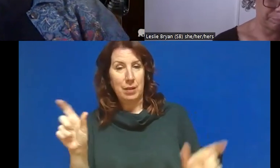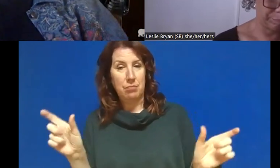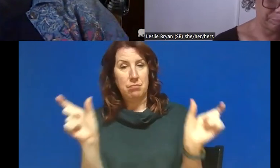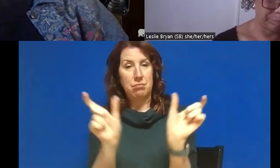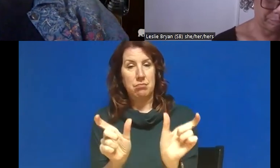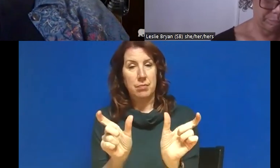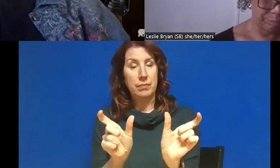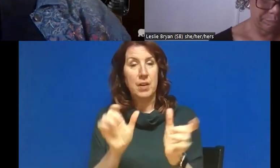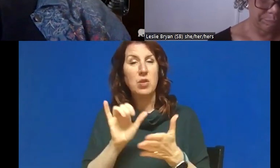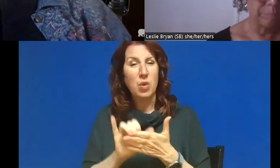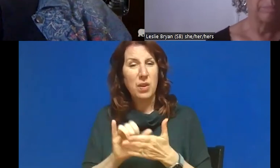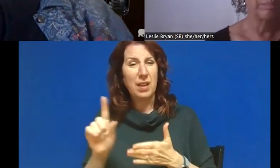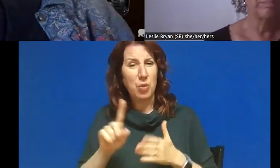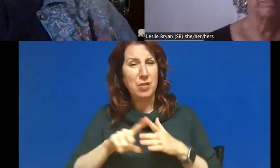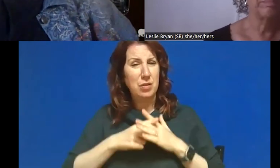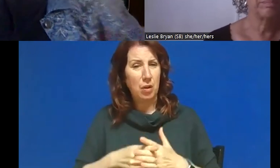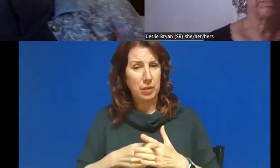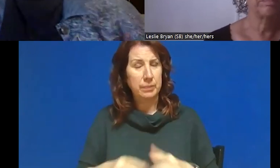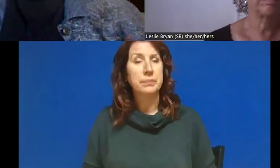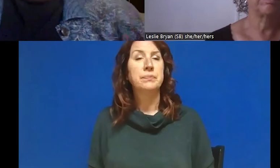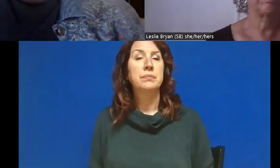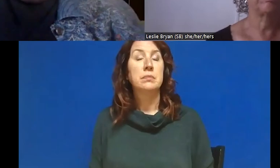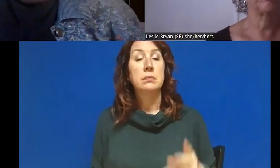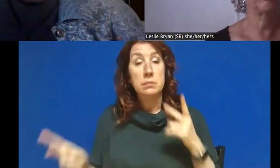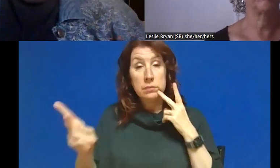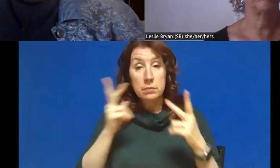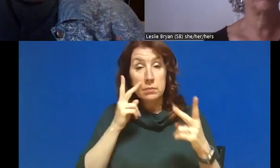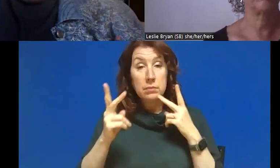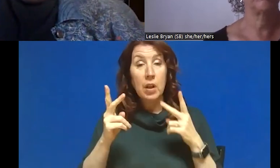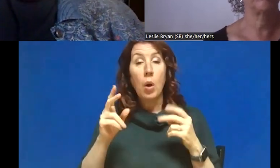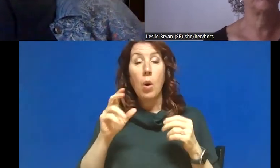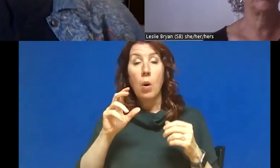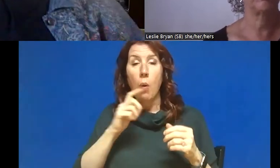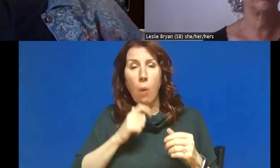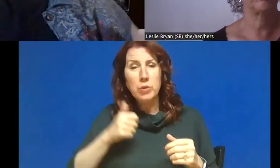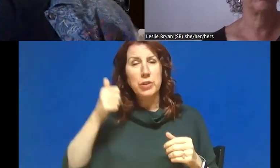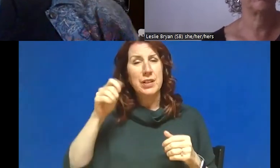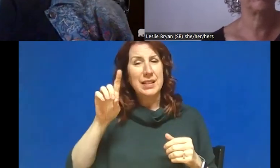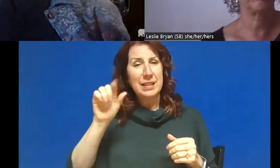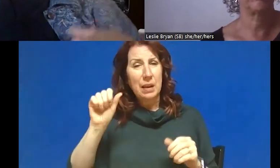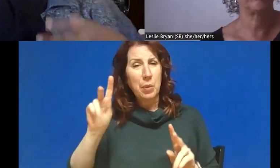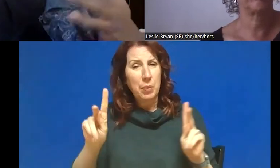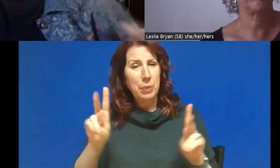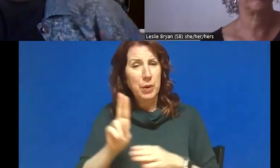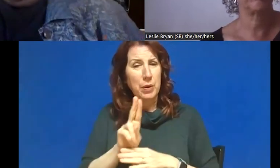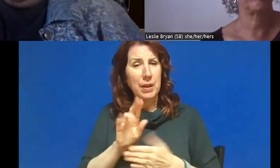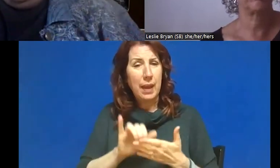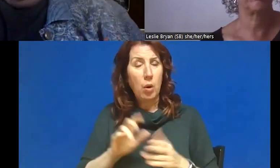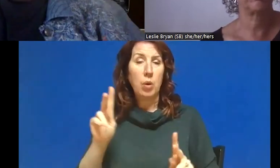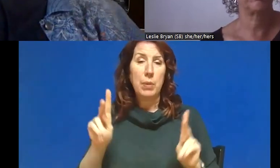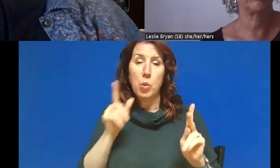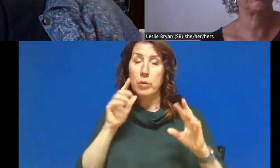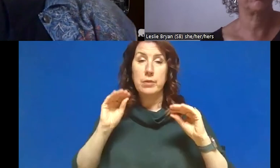around the disability rights movement of that era. So you'll see a lot of older disabled people using it, as well as people who were taught about